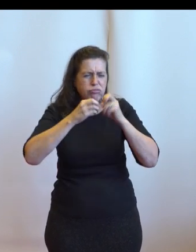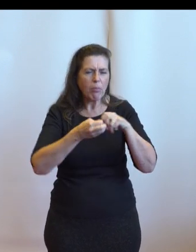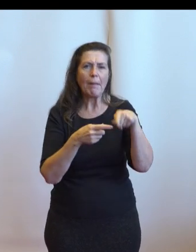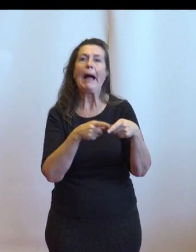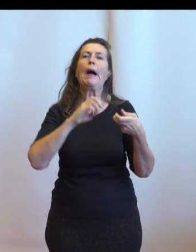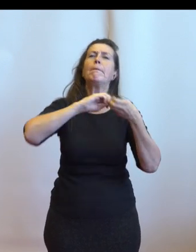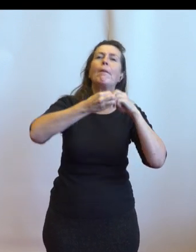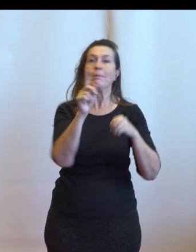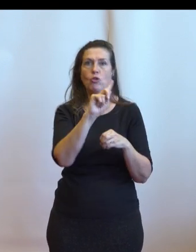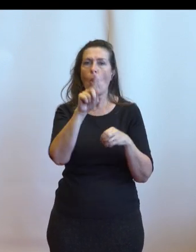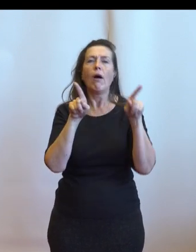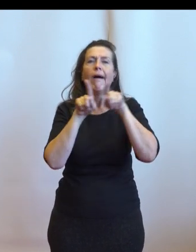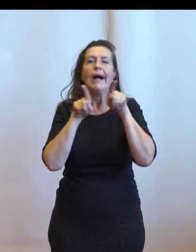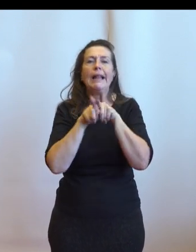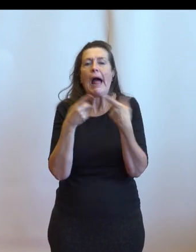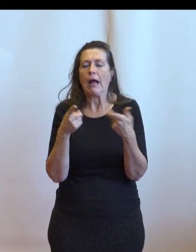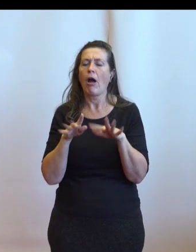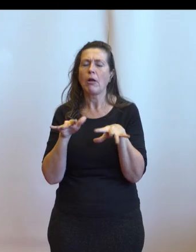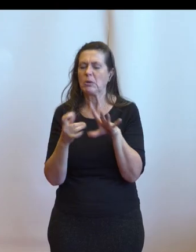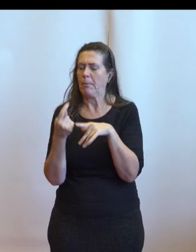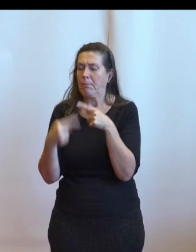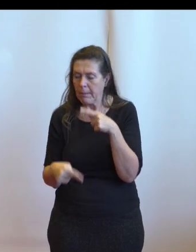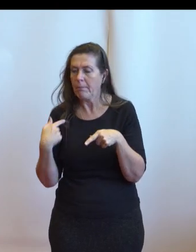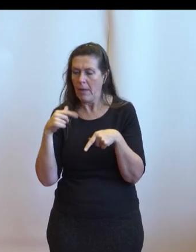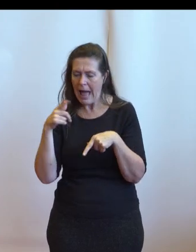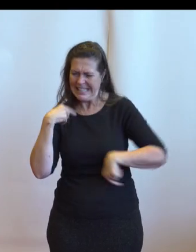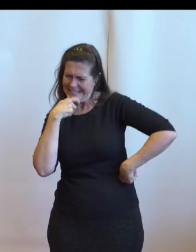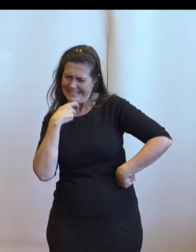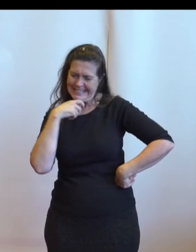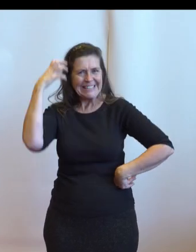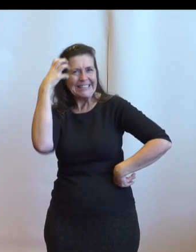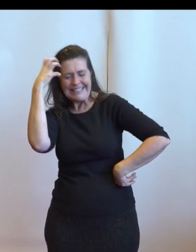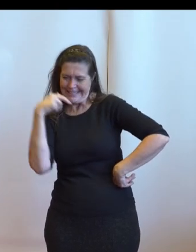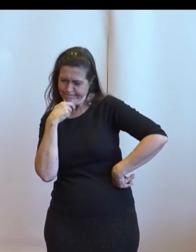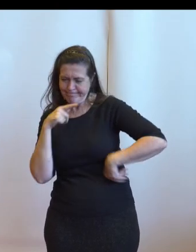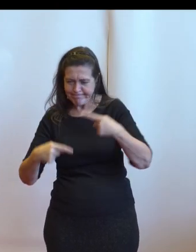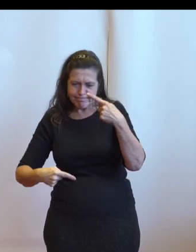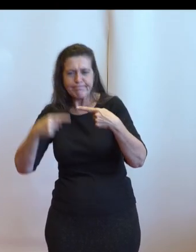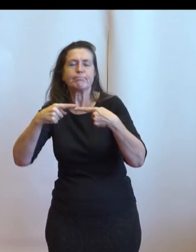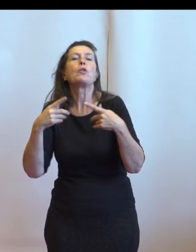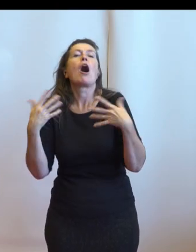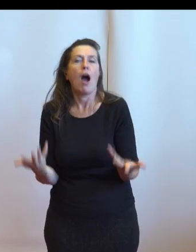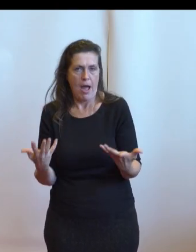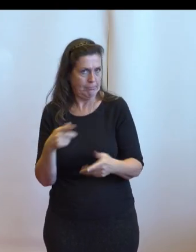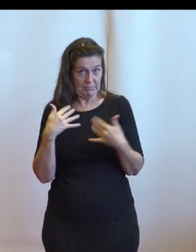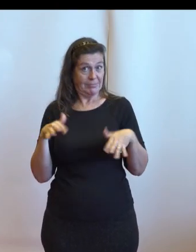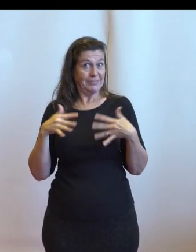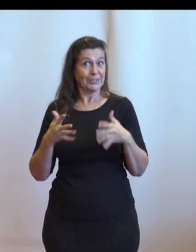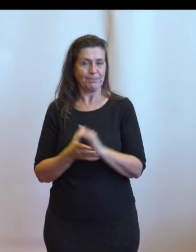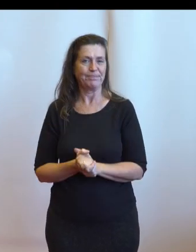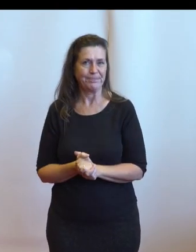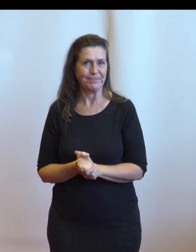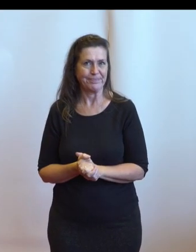of the content we provide. If there is an issue, let's look at that like